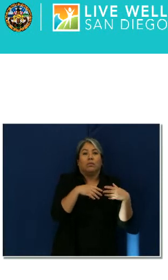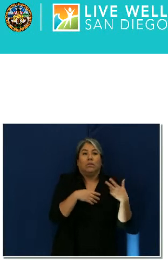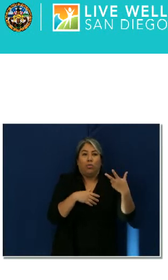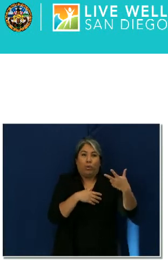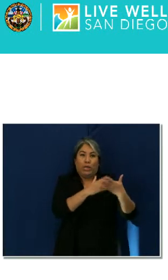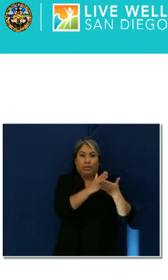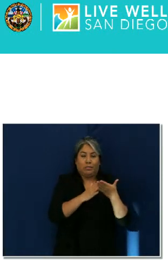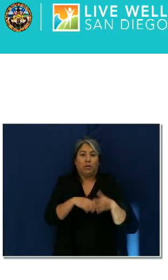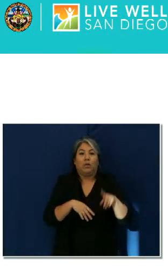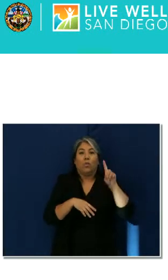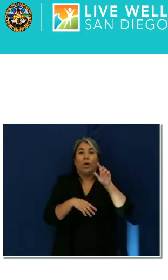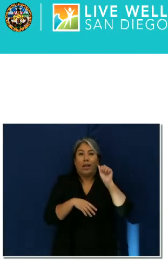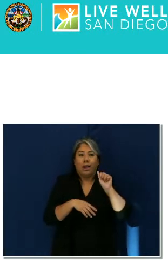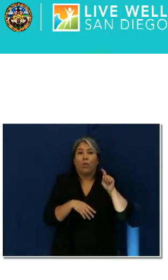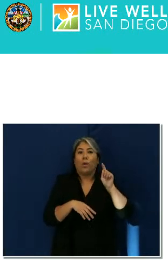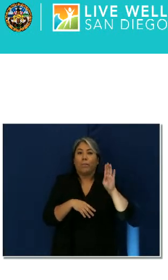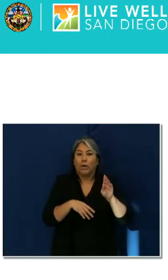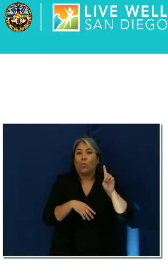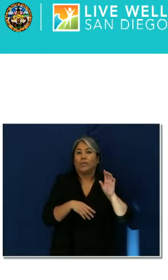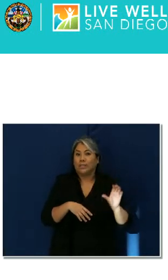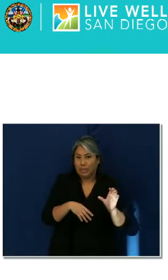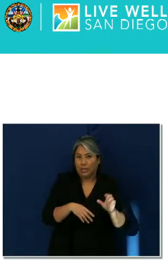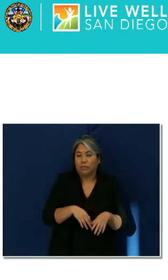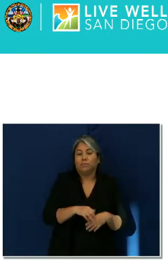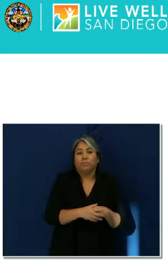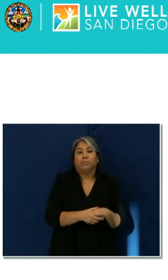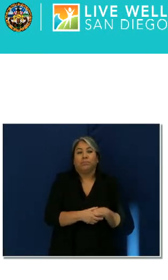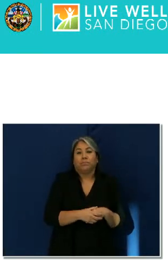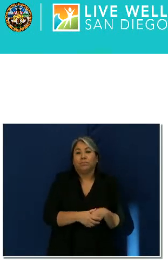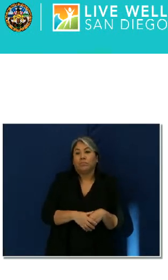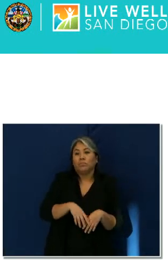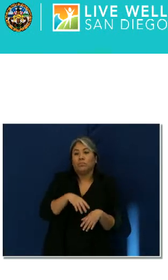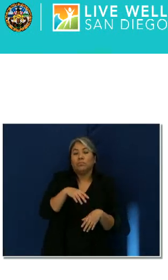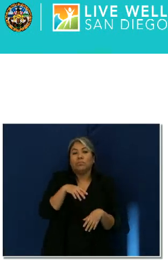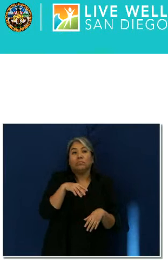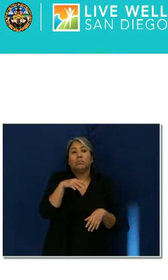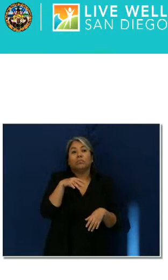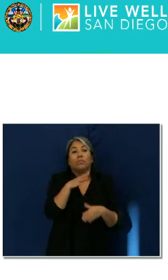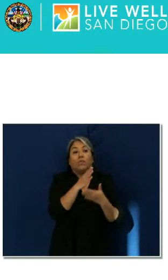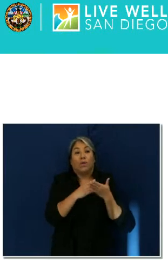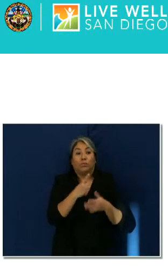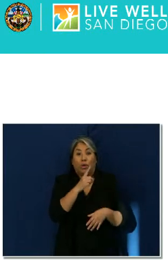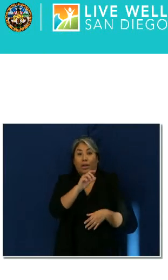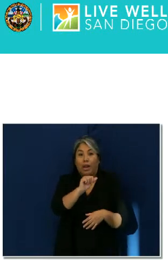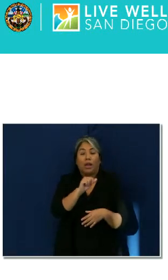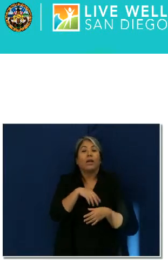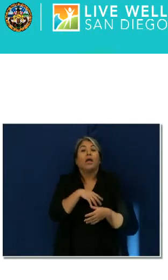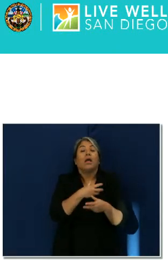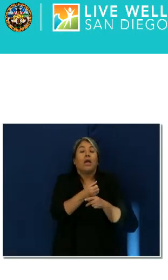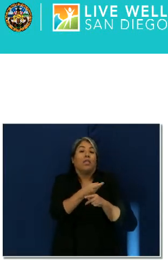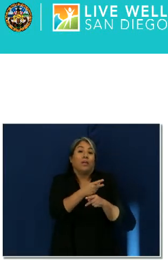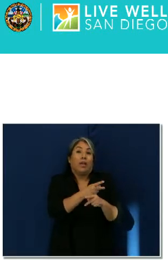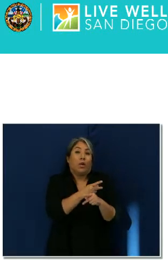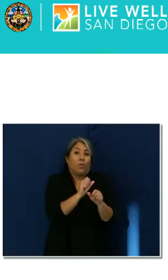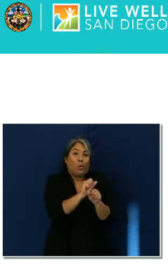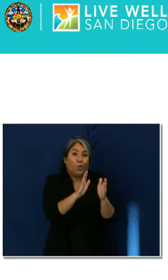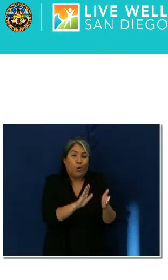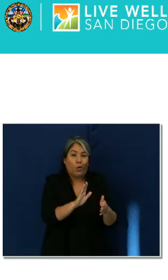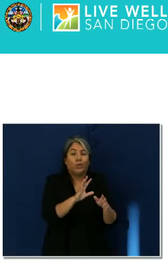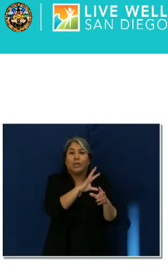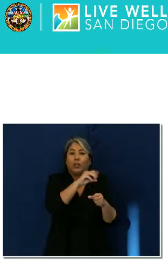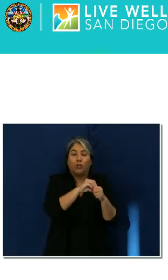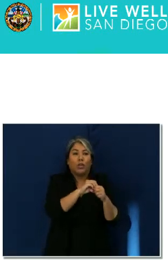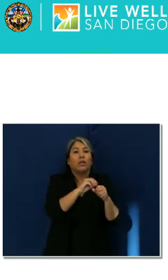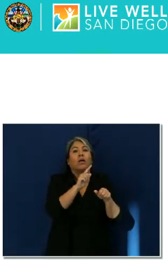1A, 1B, and 1C. Phase 1A is healthcare workers, including long-term care